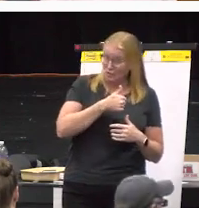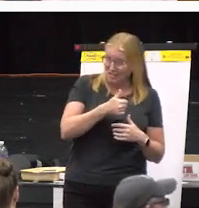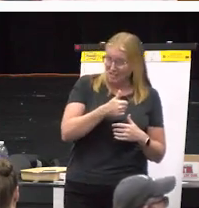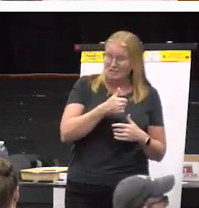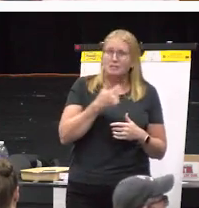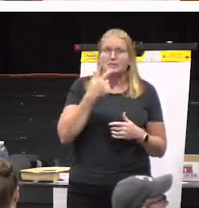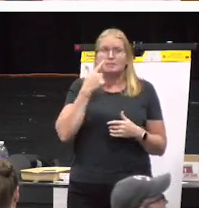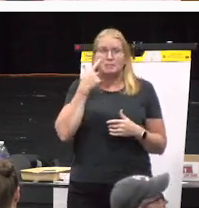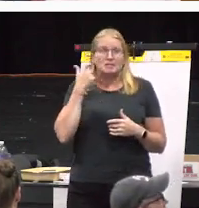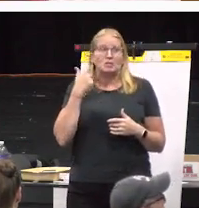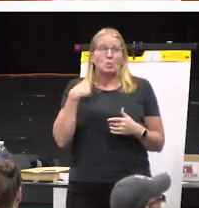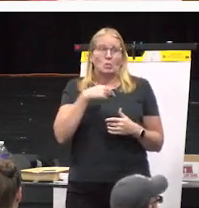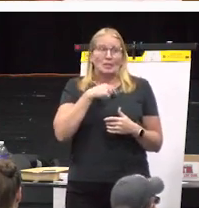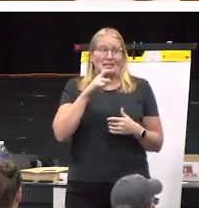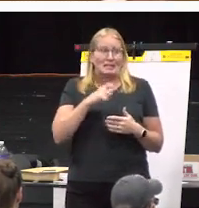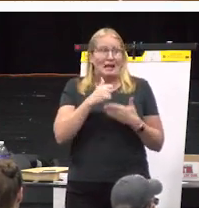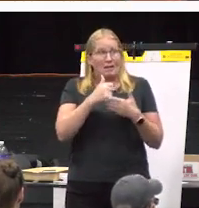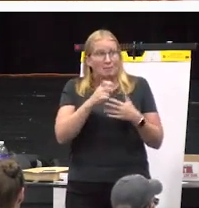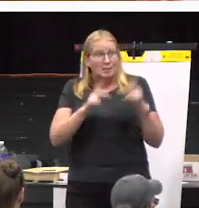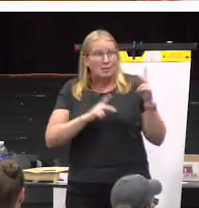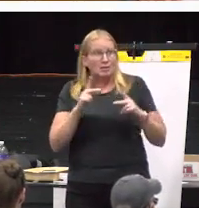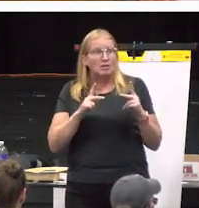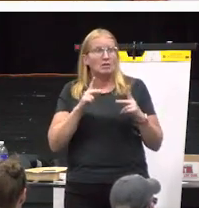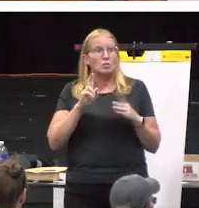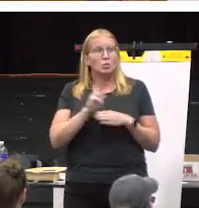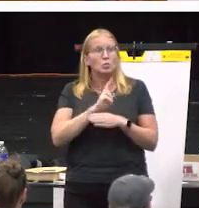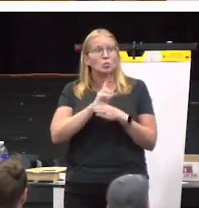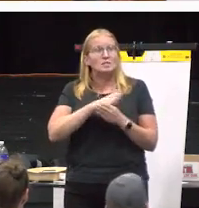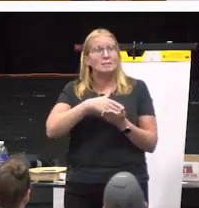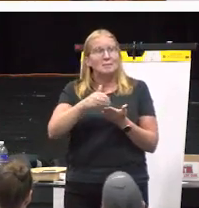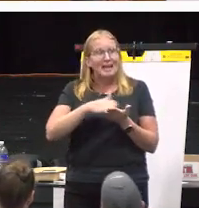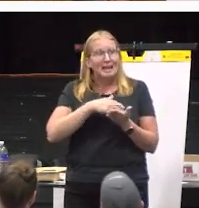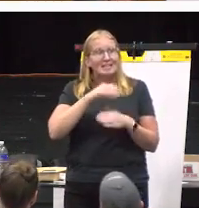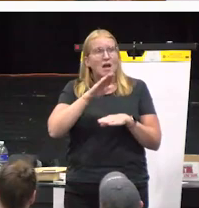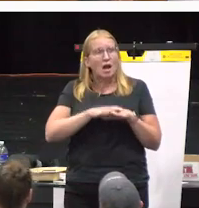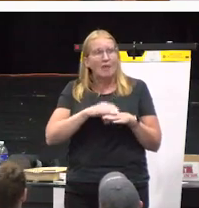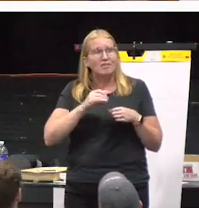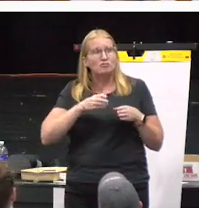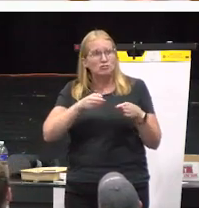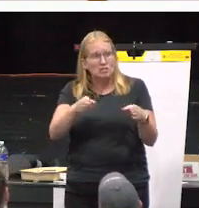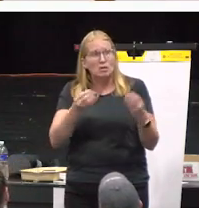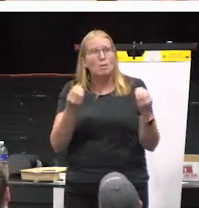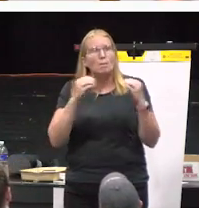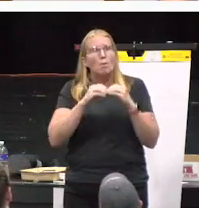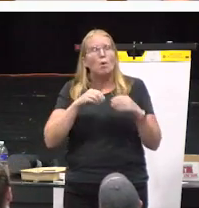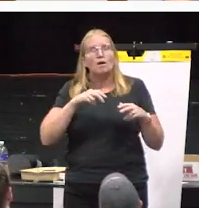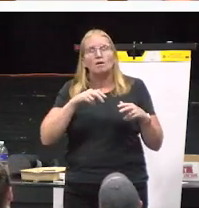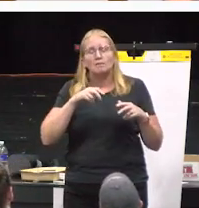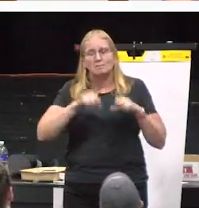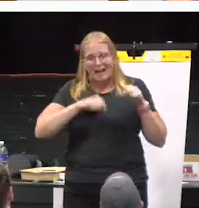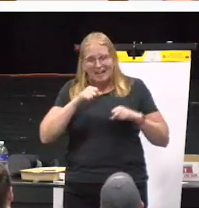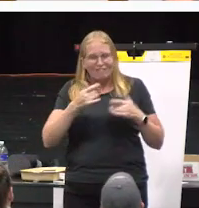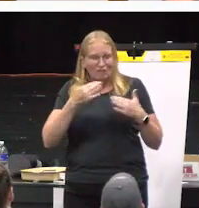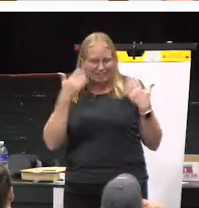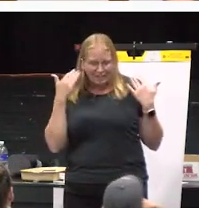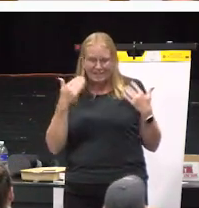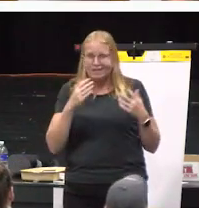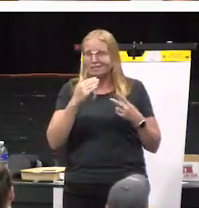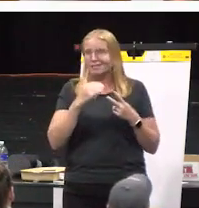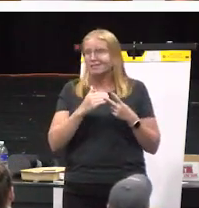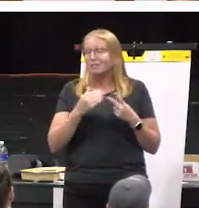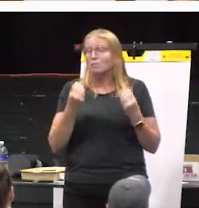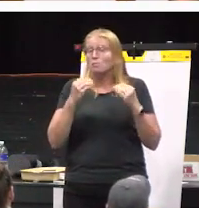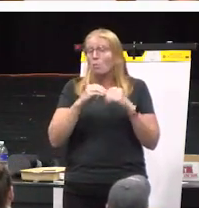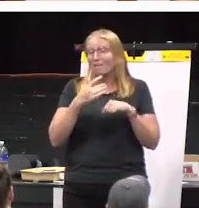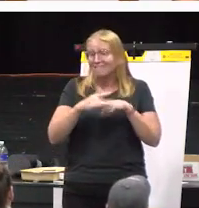by taking steps such as using paint on our streets to make them more bike and pedestrian friendly, increasing the availability